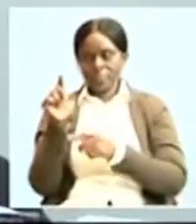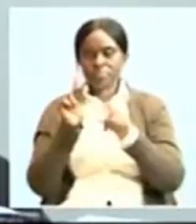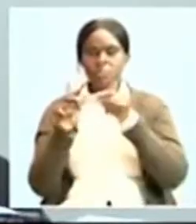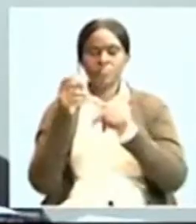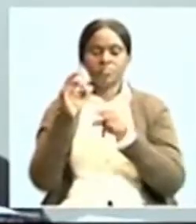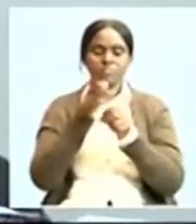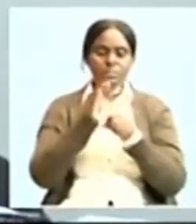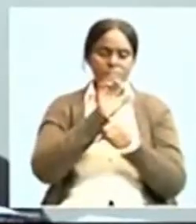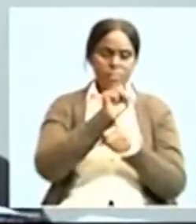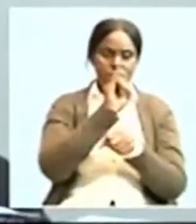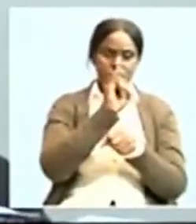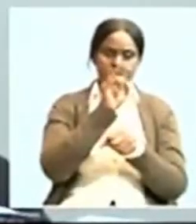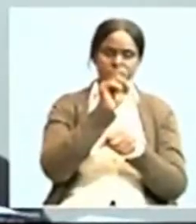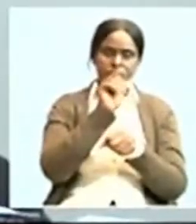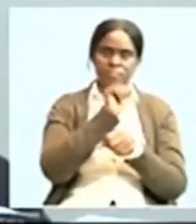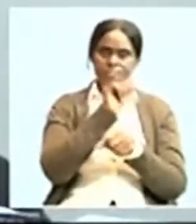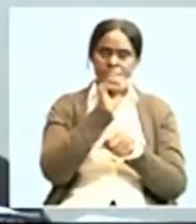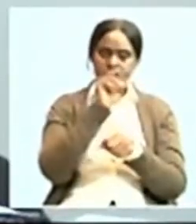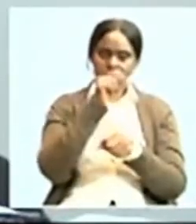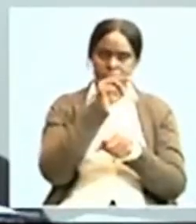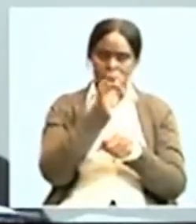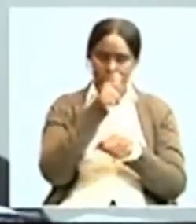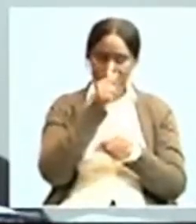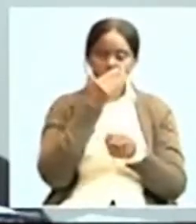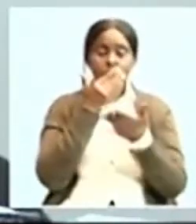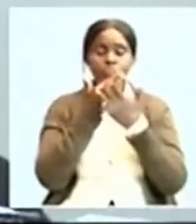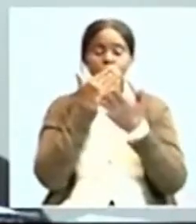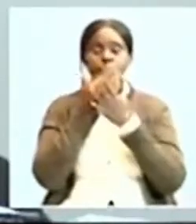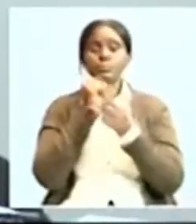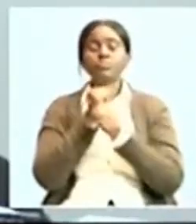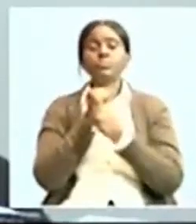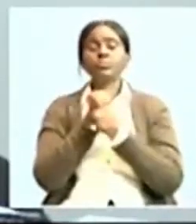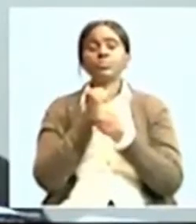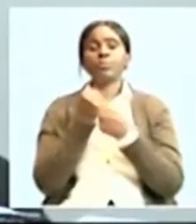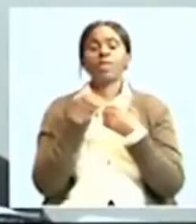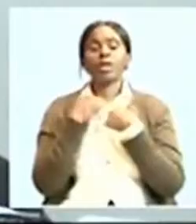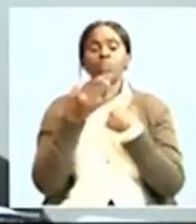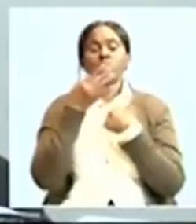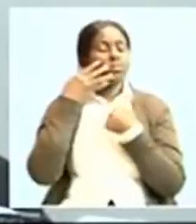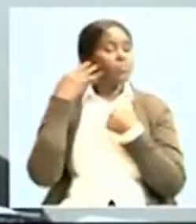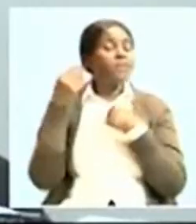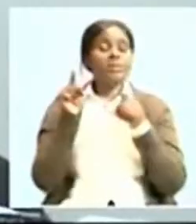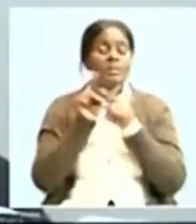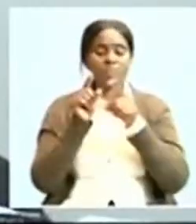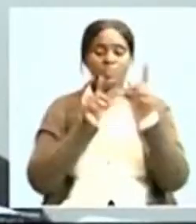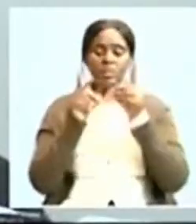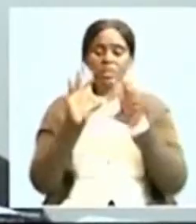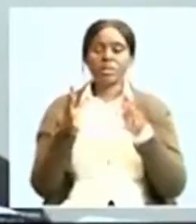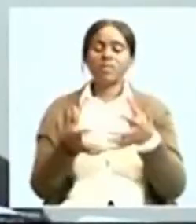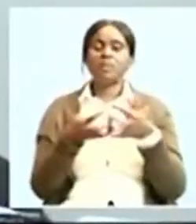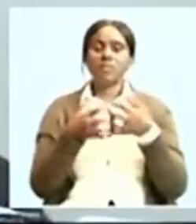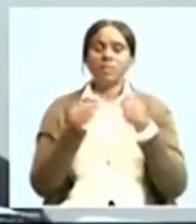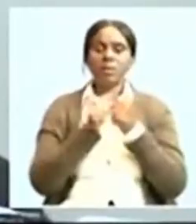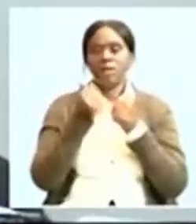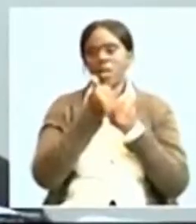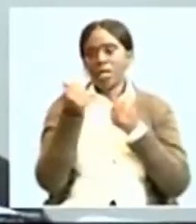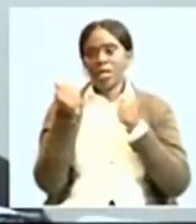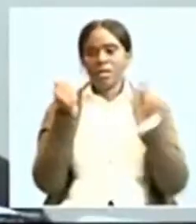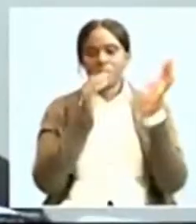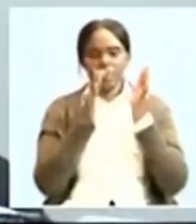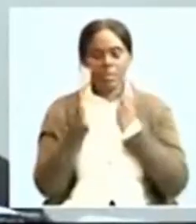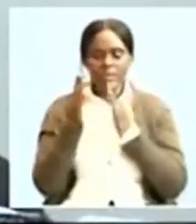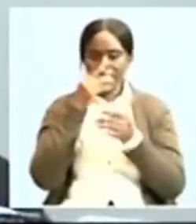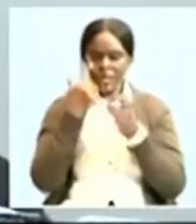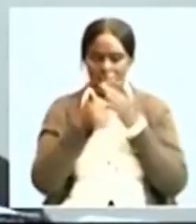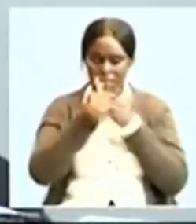SINAZONGWE, and they should do a good job. And director engineering and other planners, you